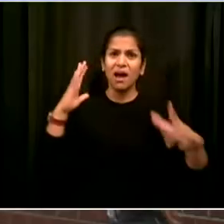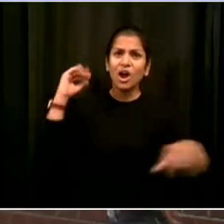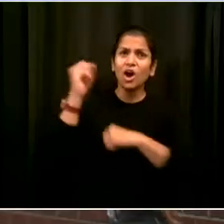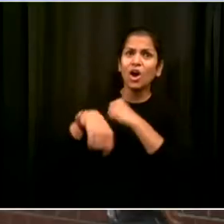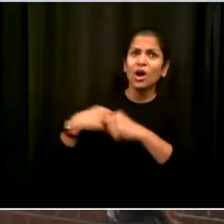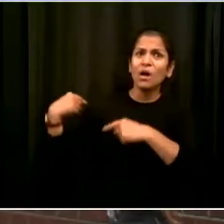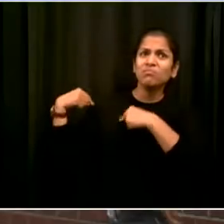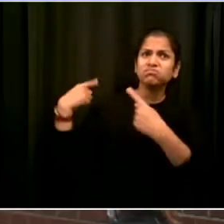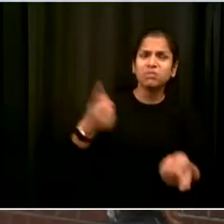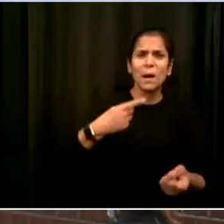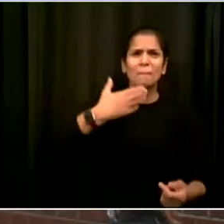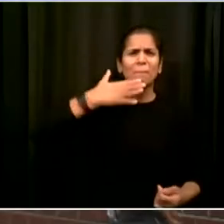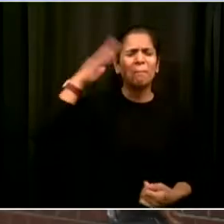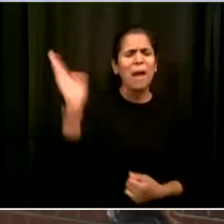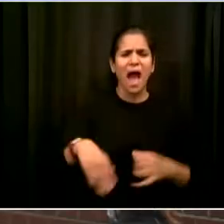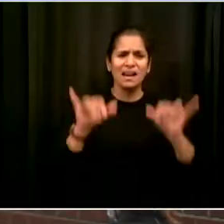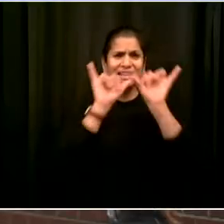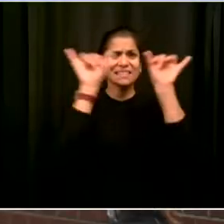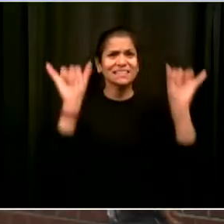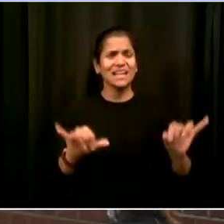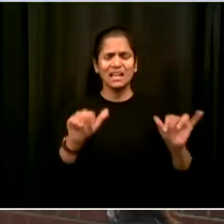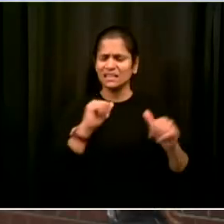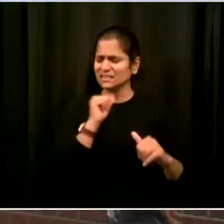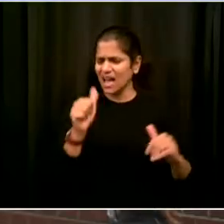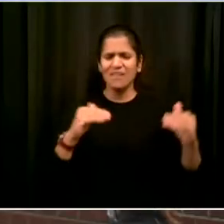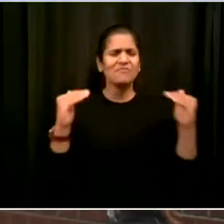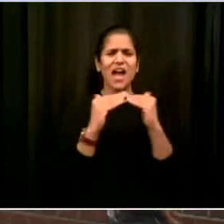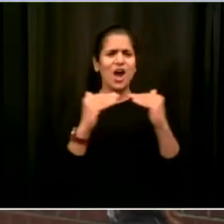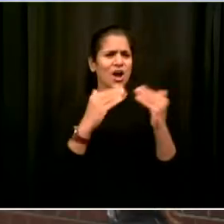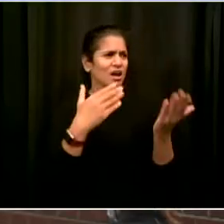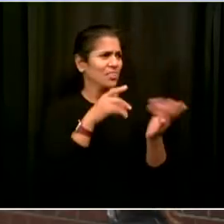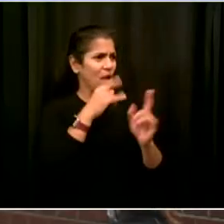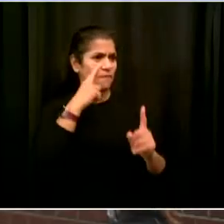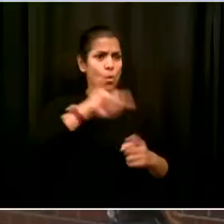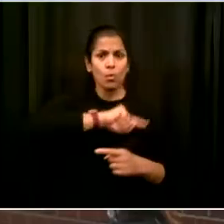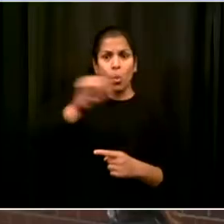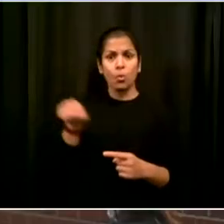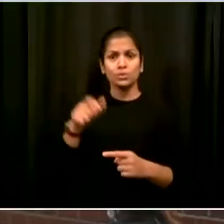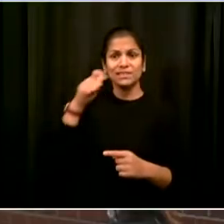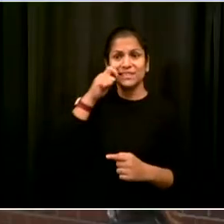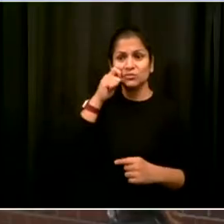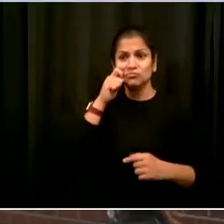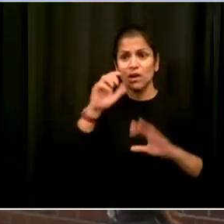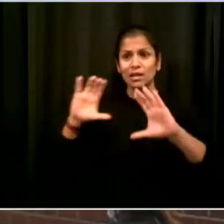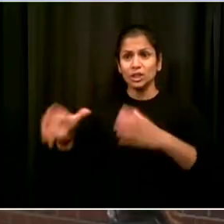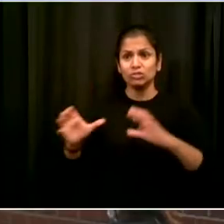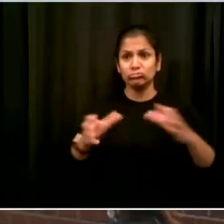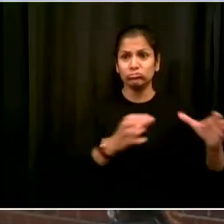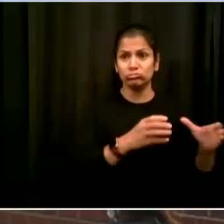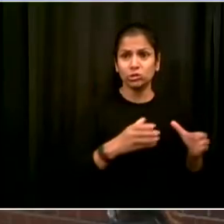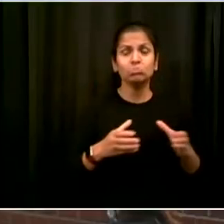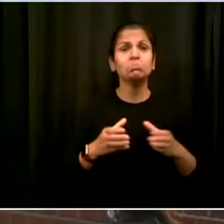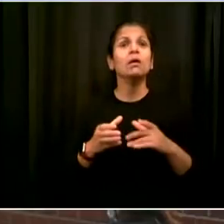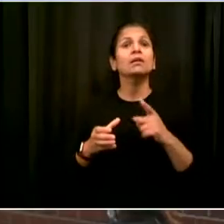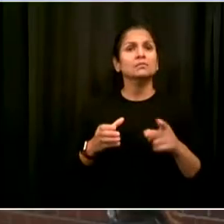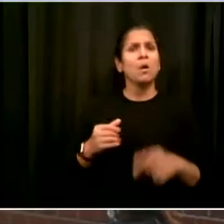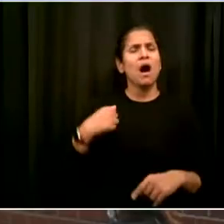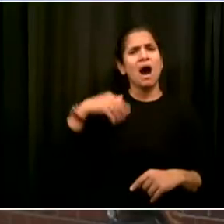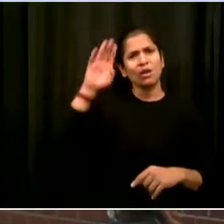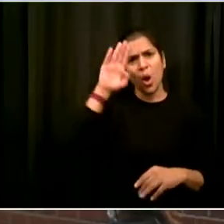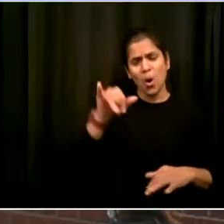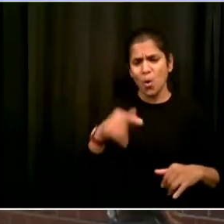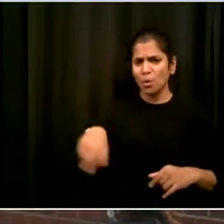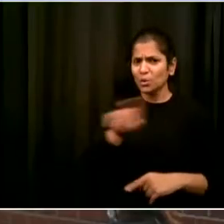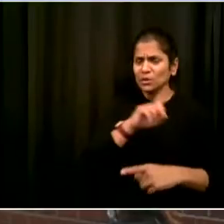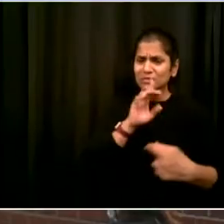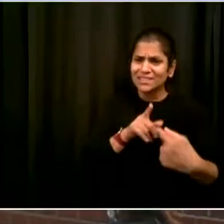disparities. We know the pain that families went through was magnified for so many